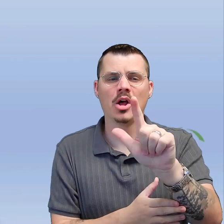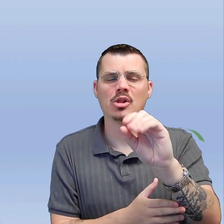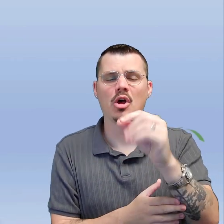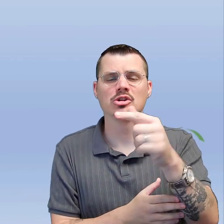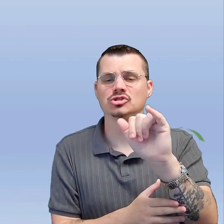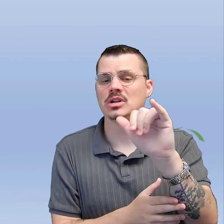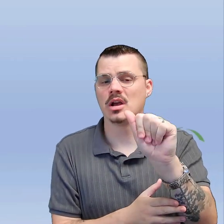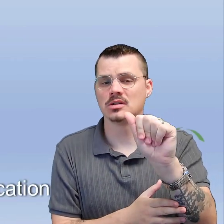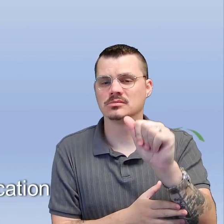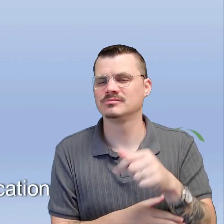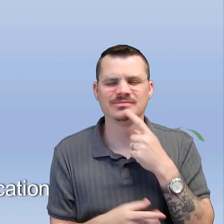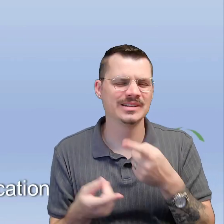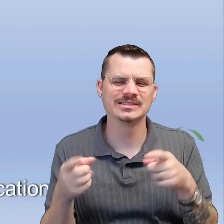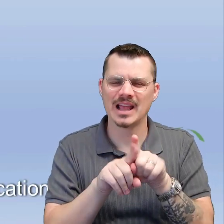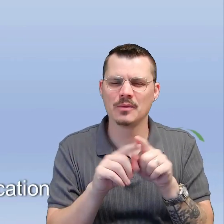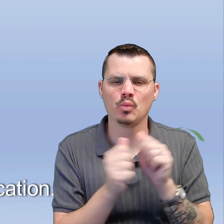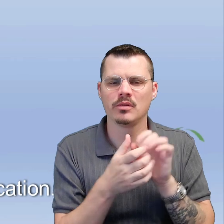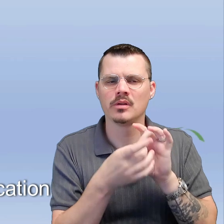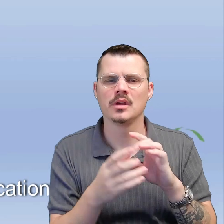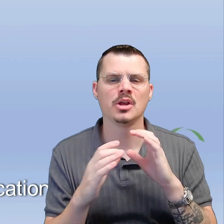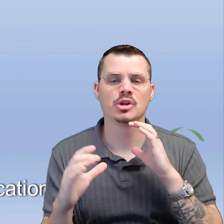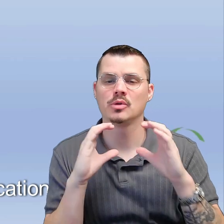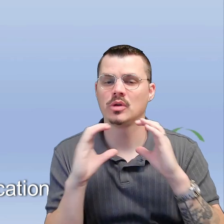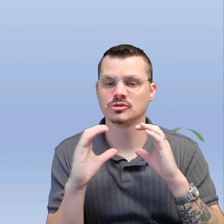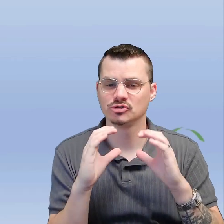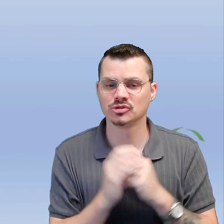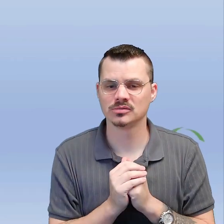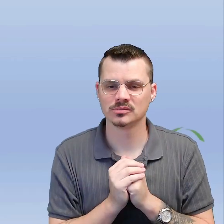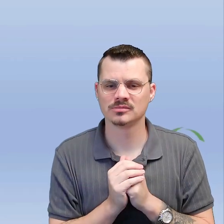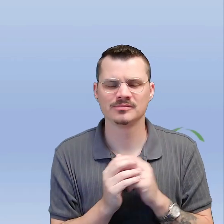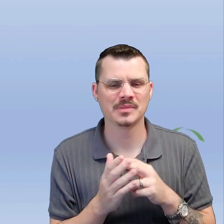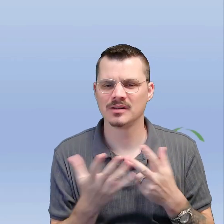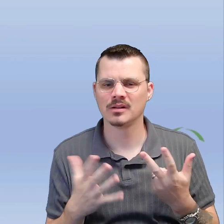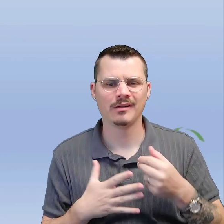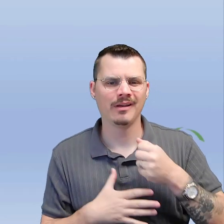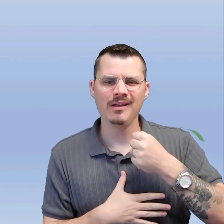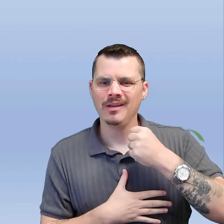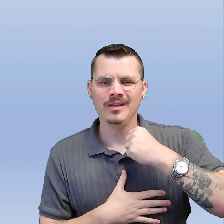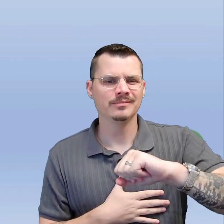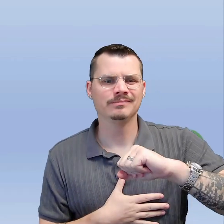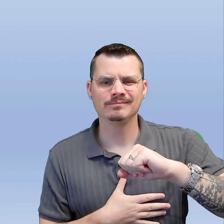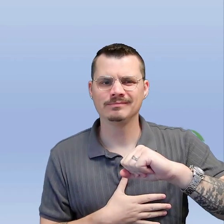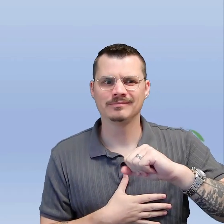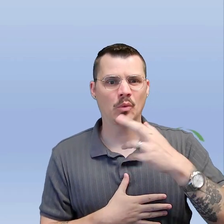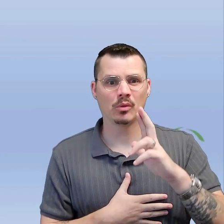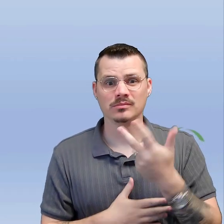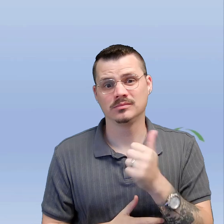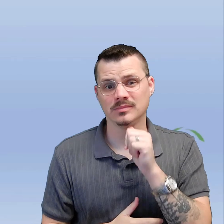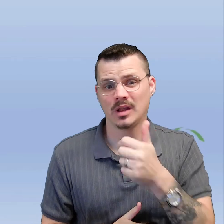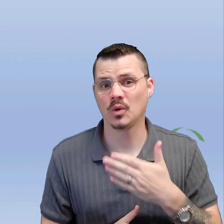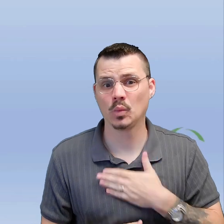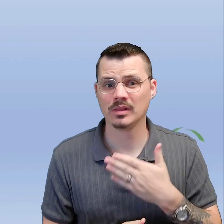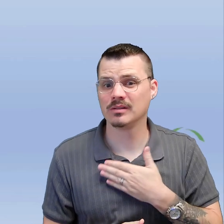Alogia, same thing, having to do with communication, just really hesitant and